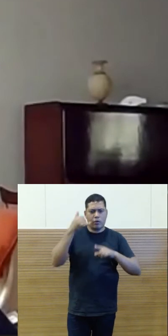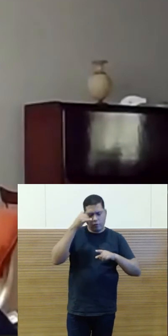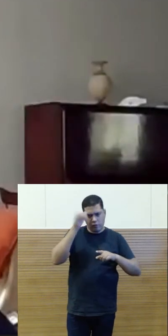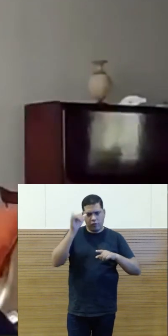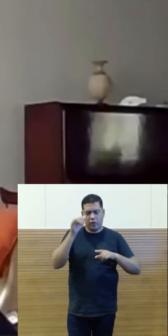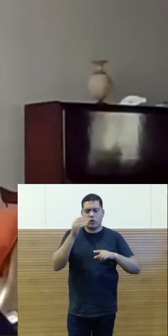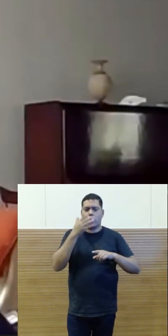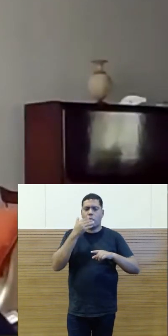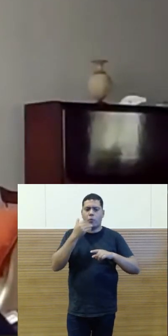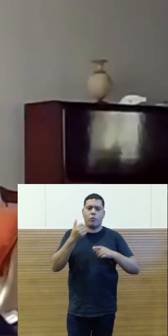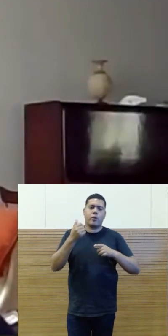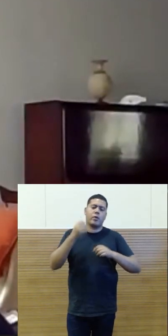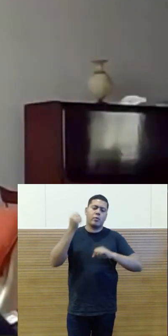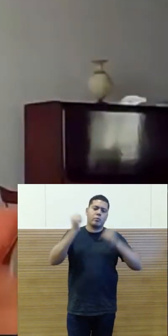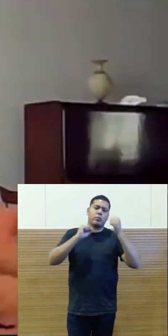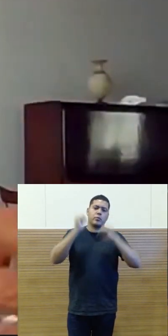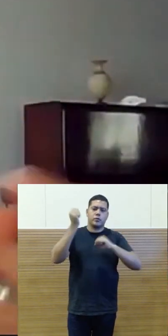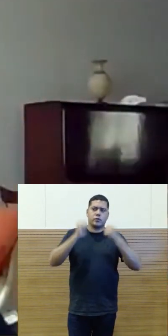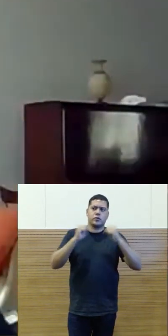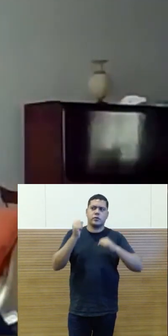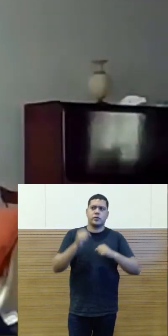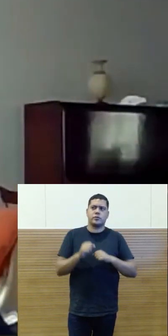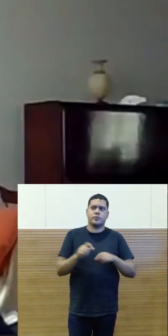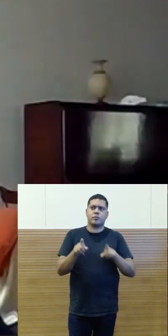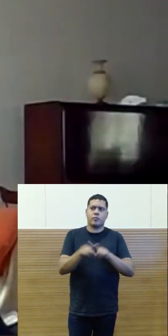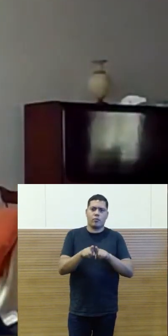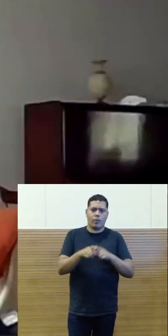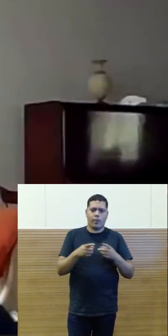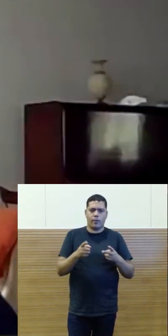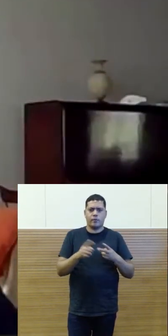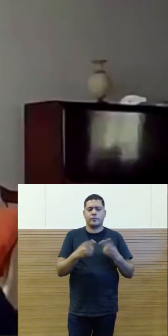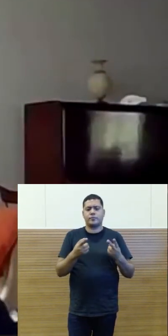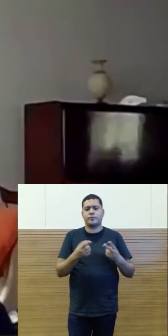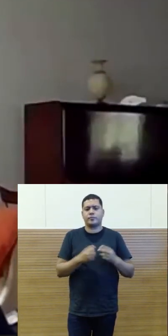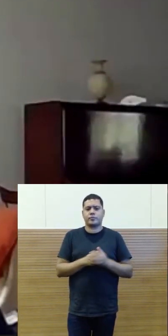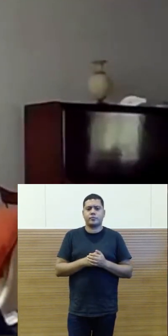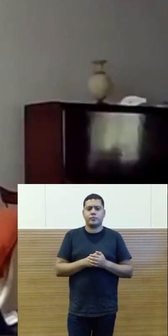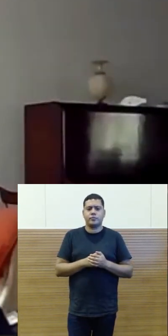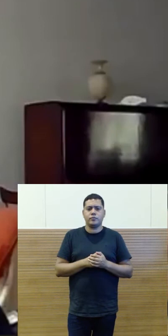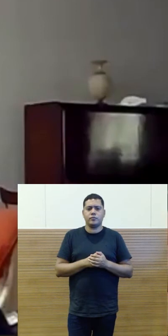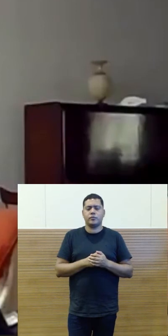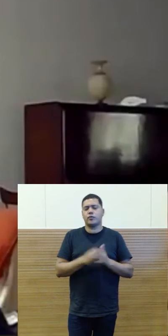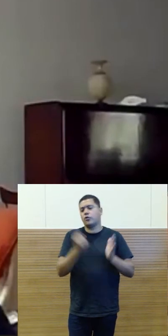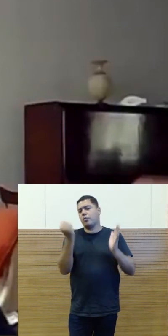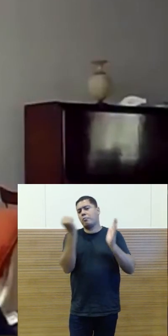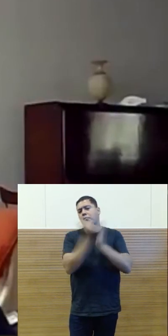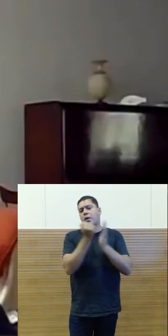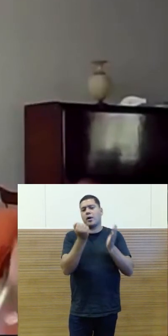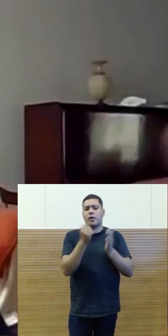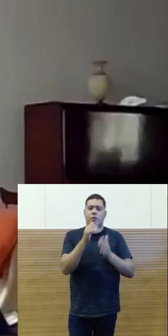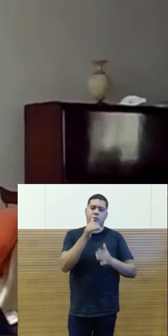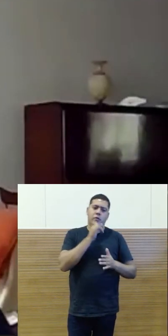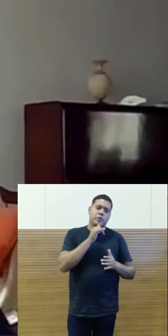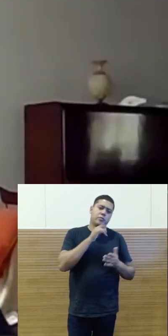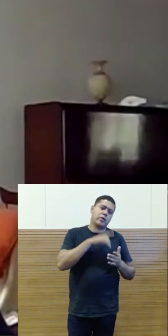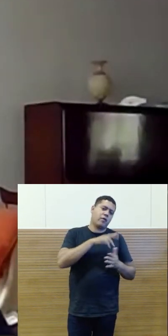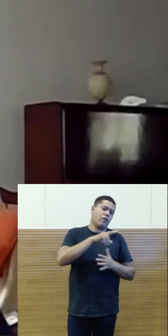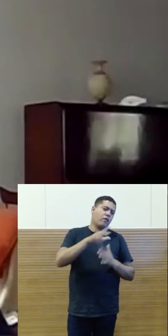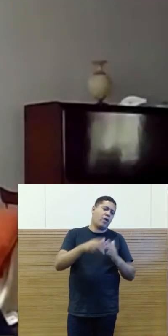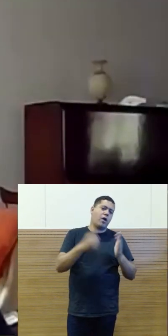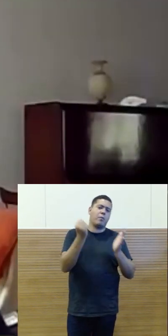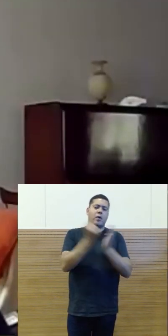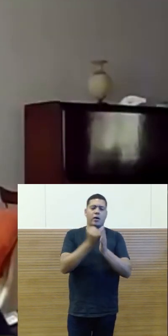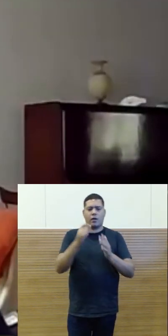school feeding program that tries to ban ultra-processed foods, and they're labeling, nutritional labeling is